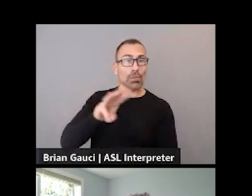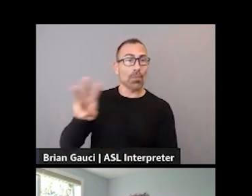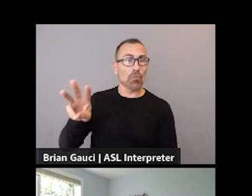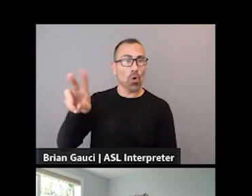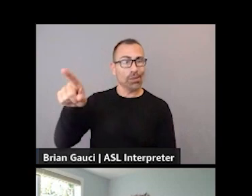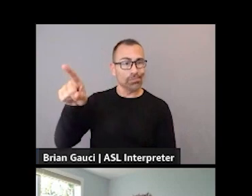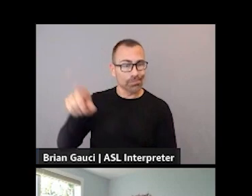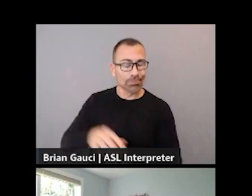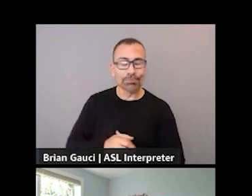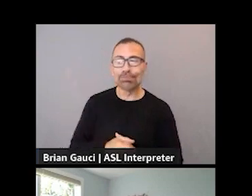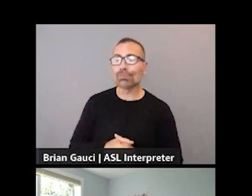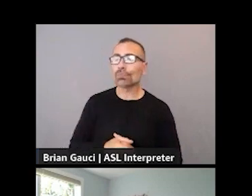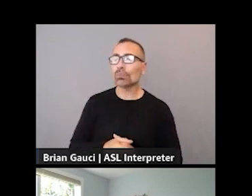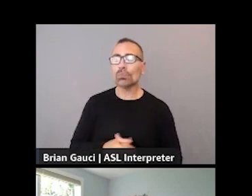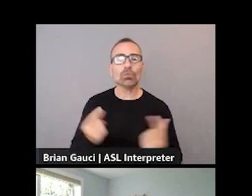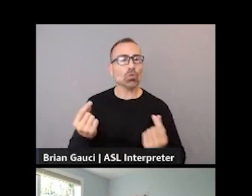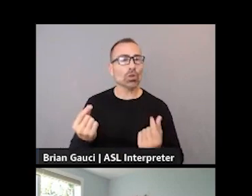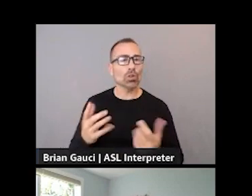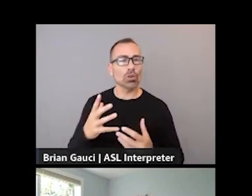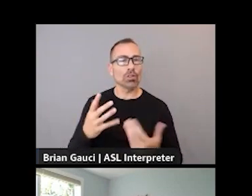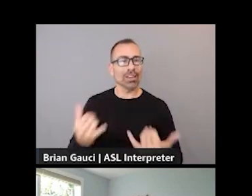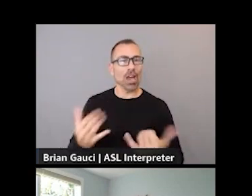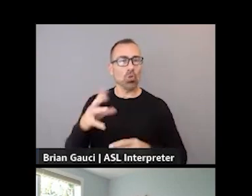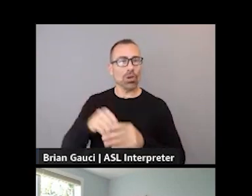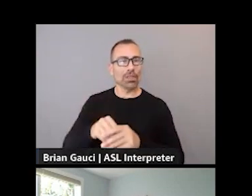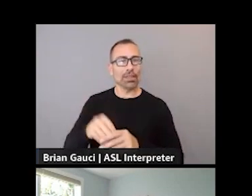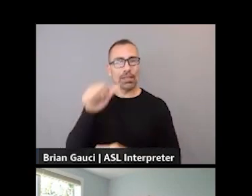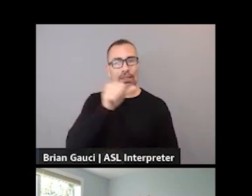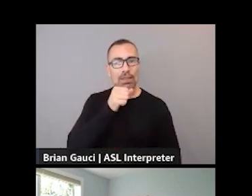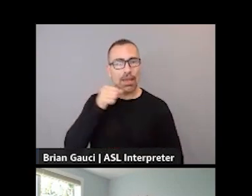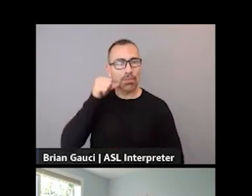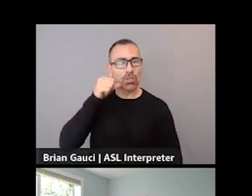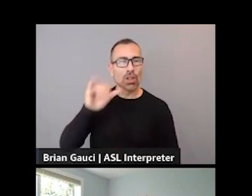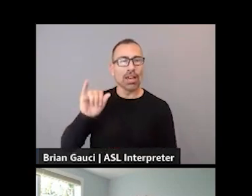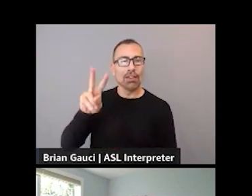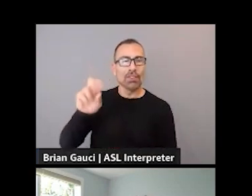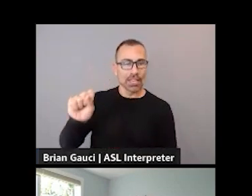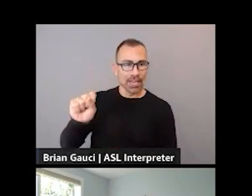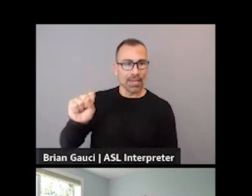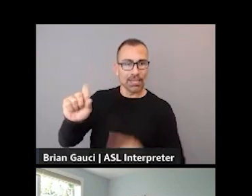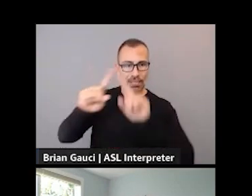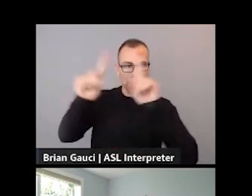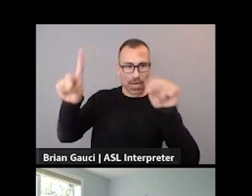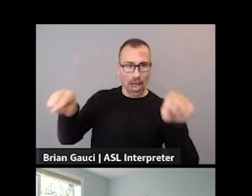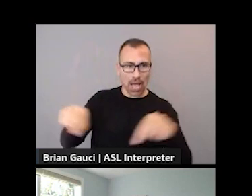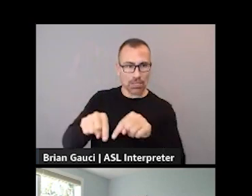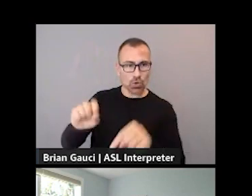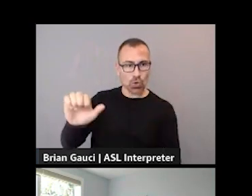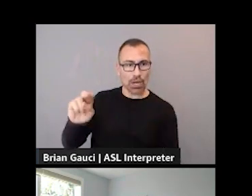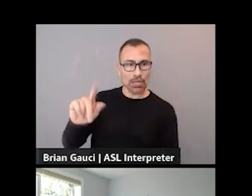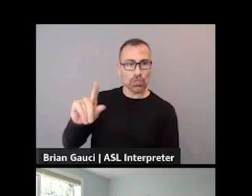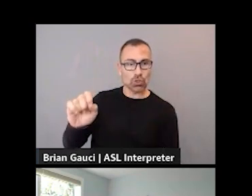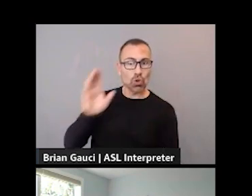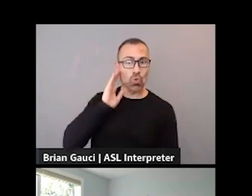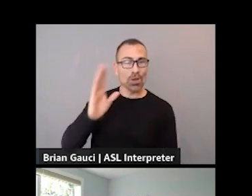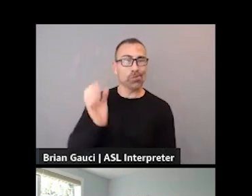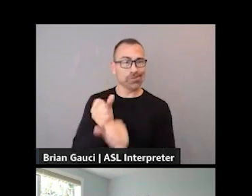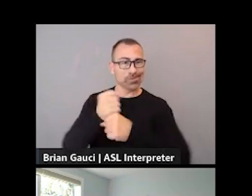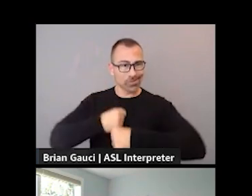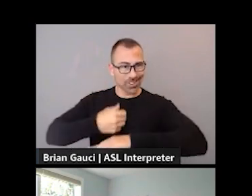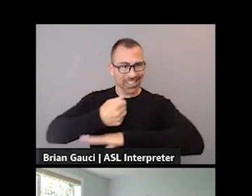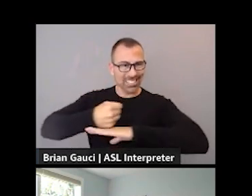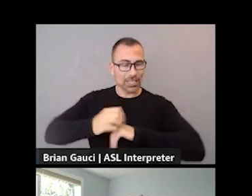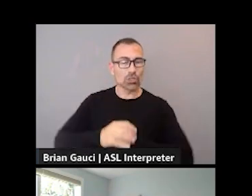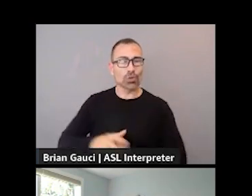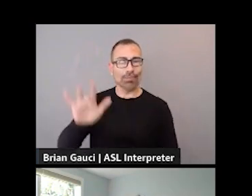what we're going to do now is we're in the Amazon IVS console and we're going to actually create a stage. So if I click on create